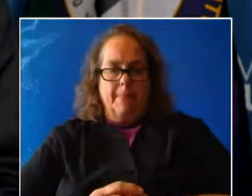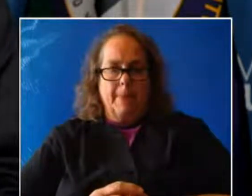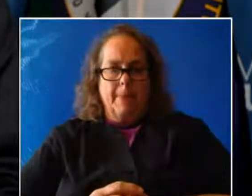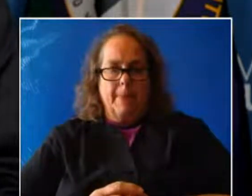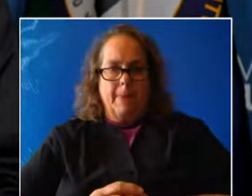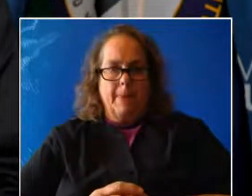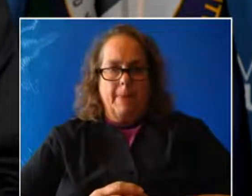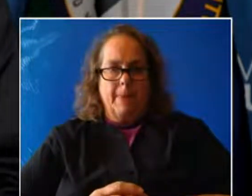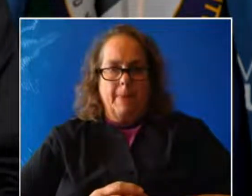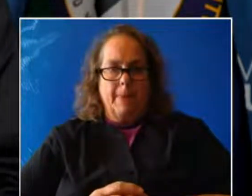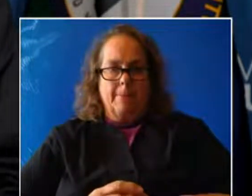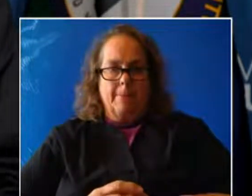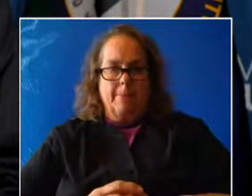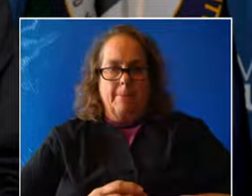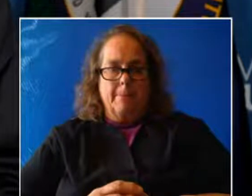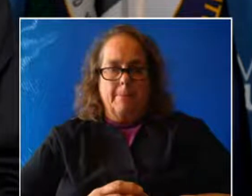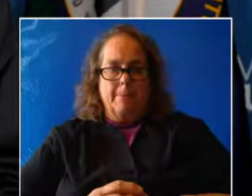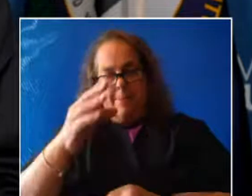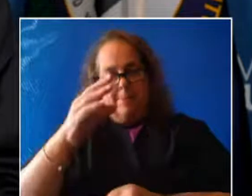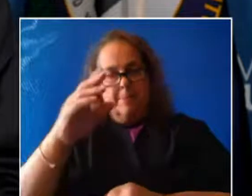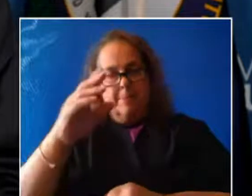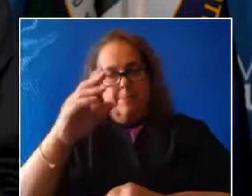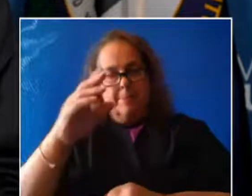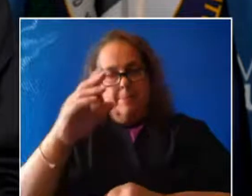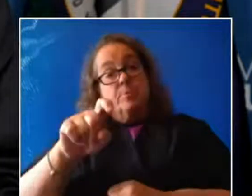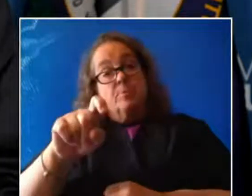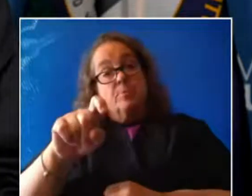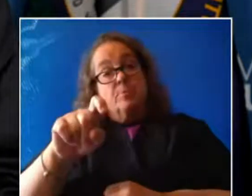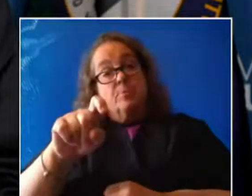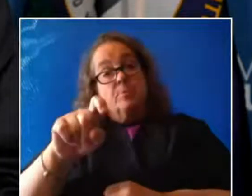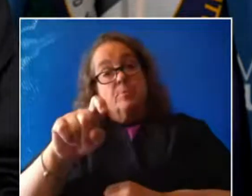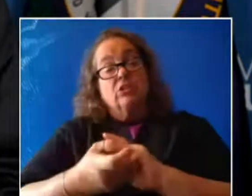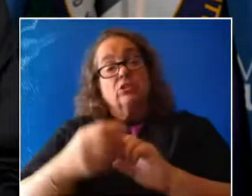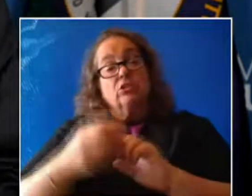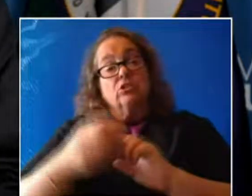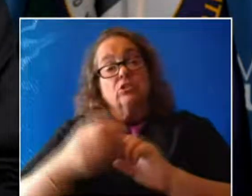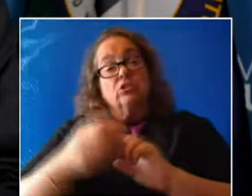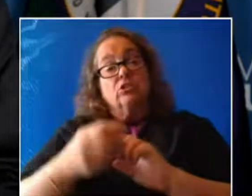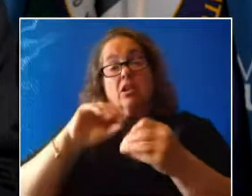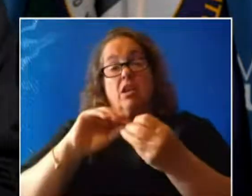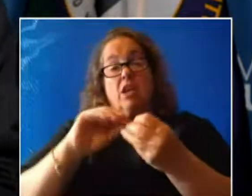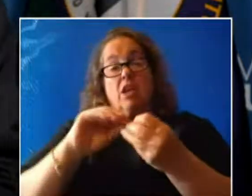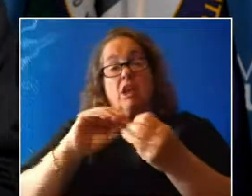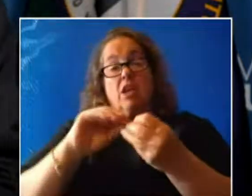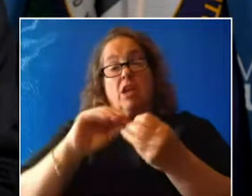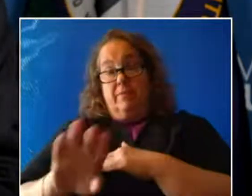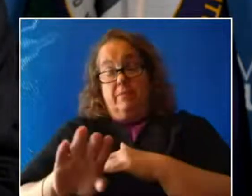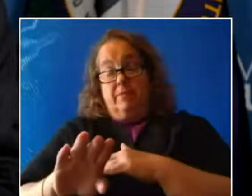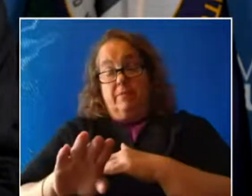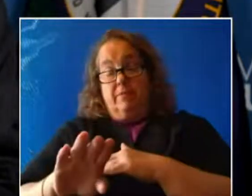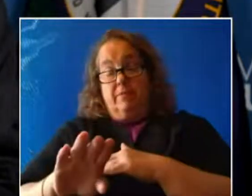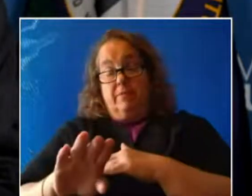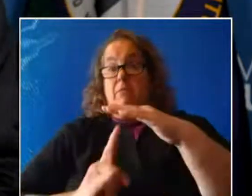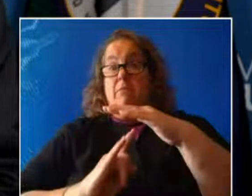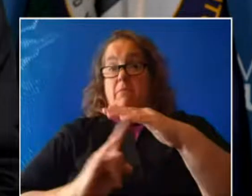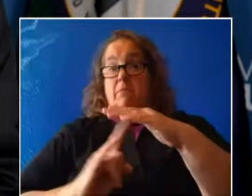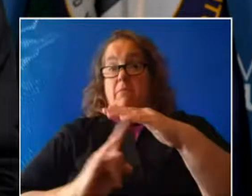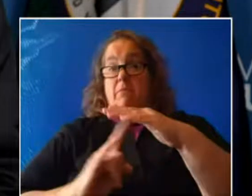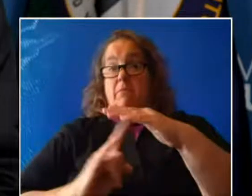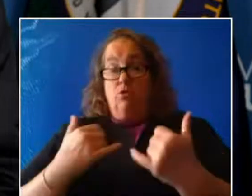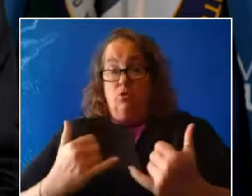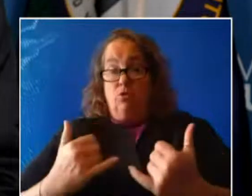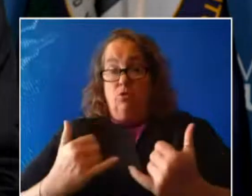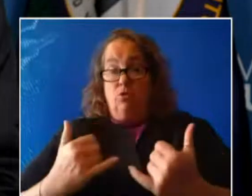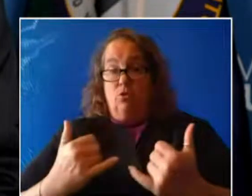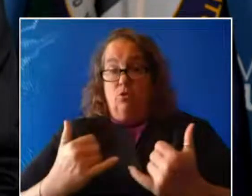Hi, Governor. Are the changes on capacity you described today and other changes, are those effective